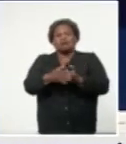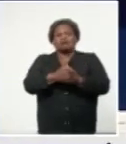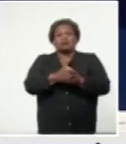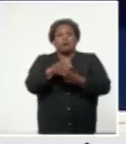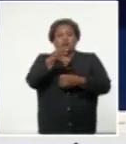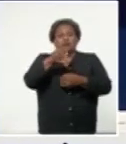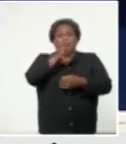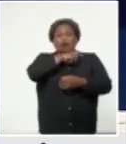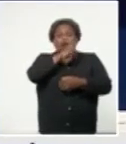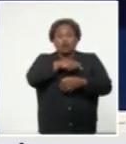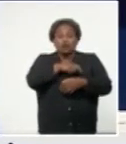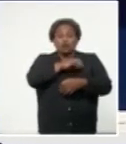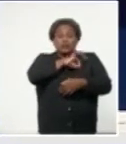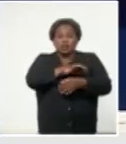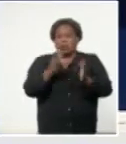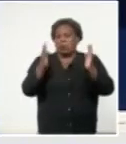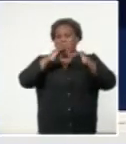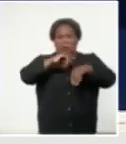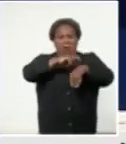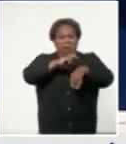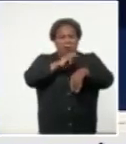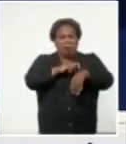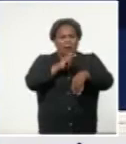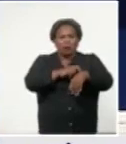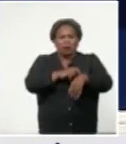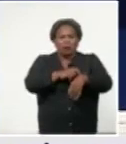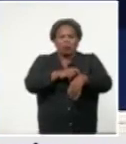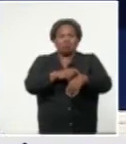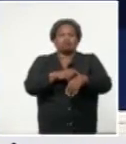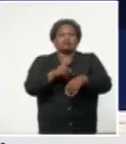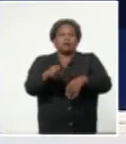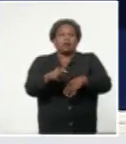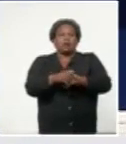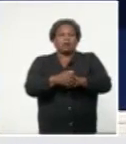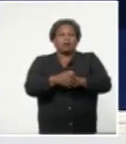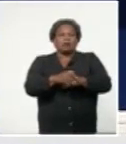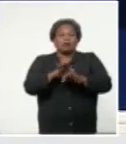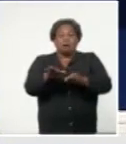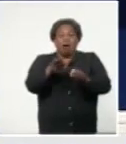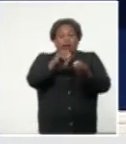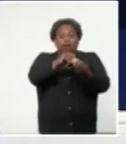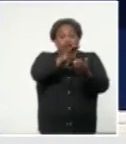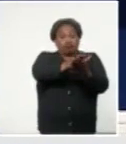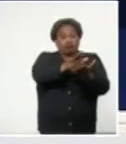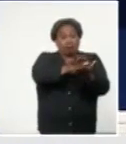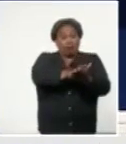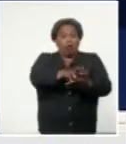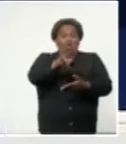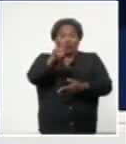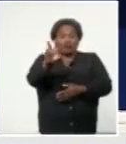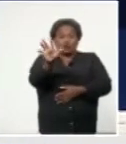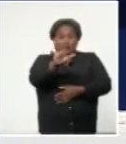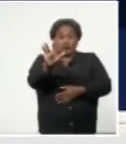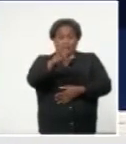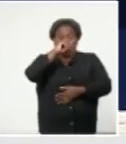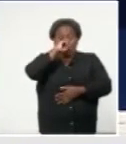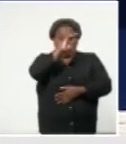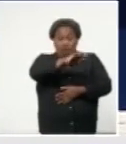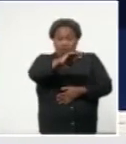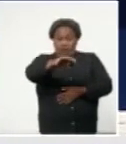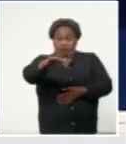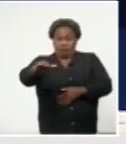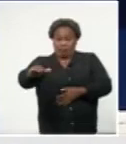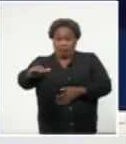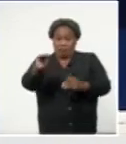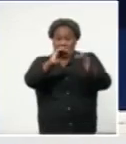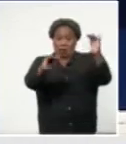So now there is a total of 255 children and adolescents who have tested positive for COVID-19,